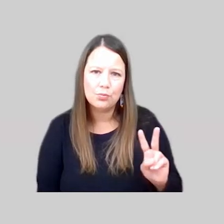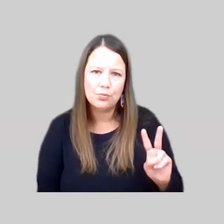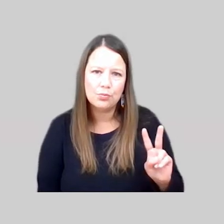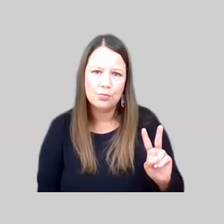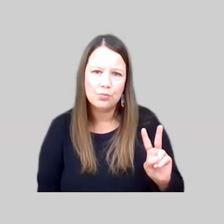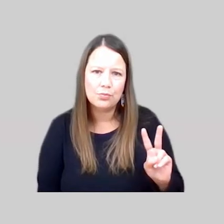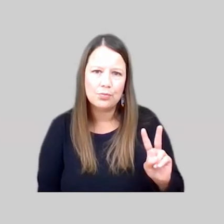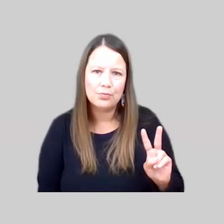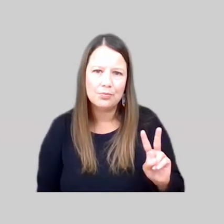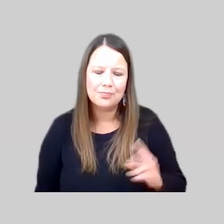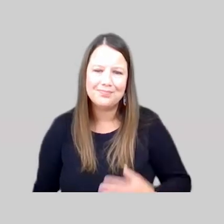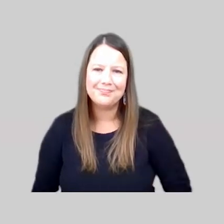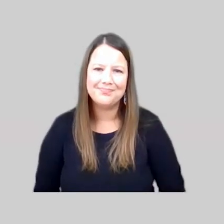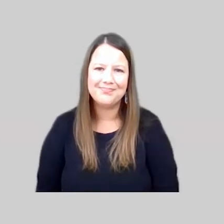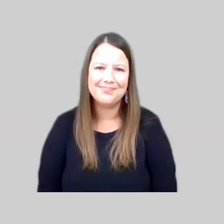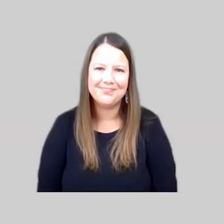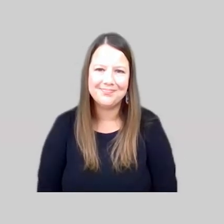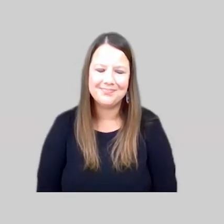Alone.